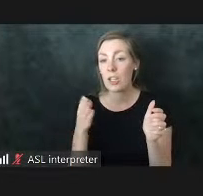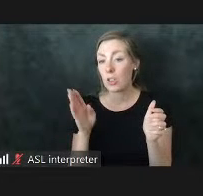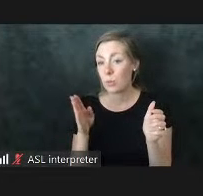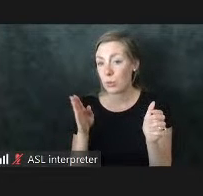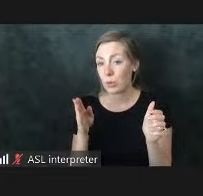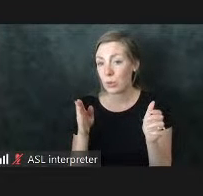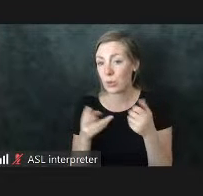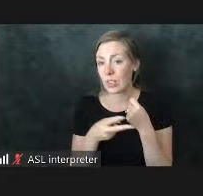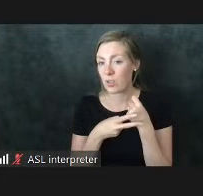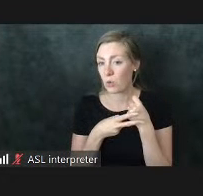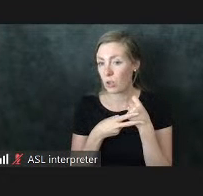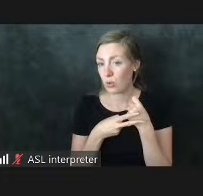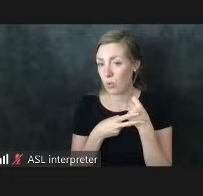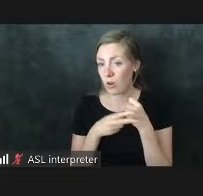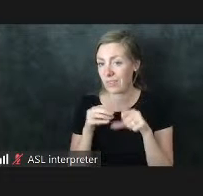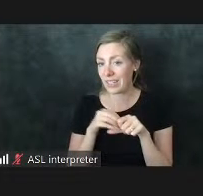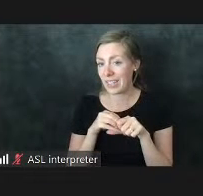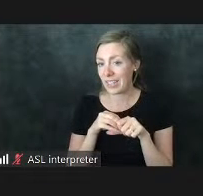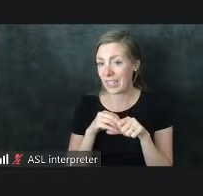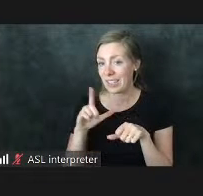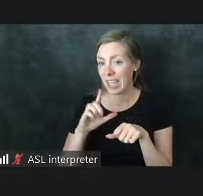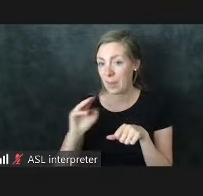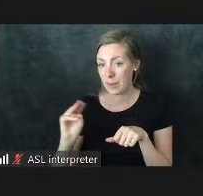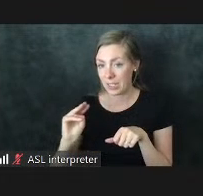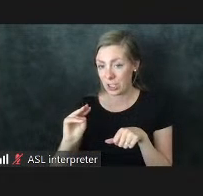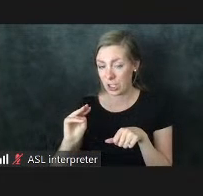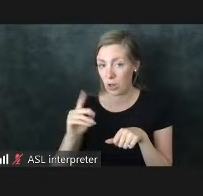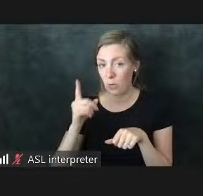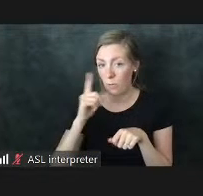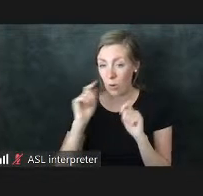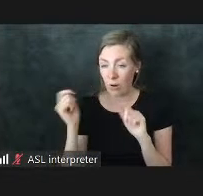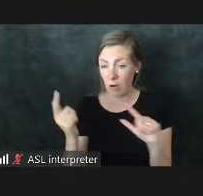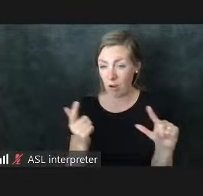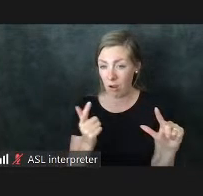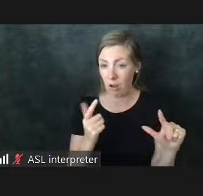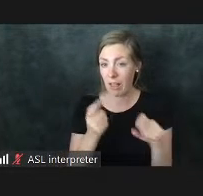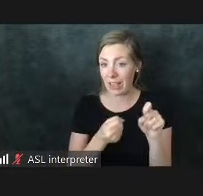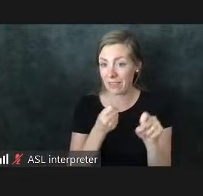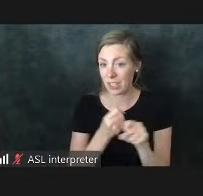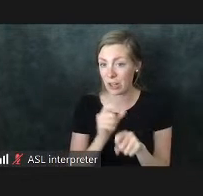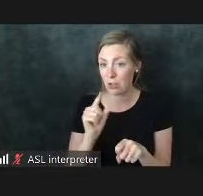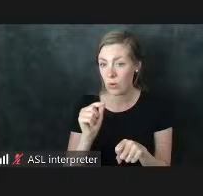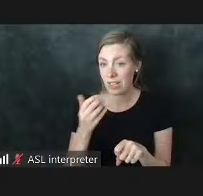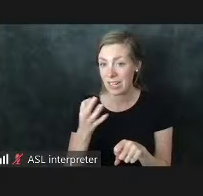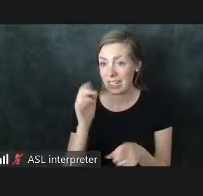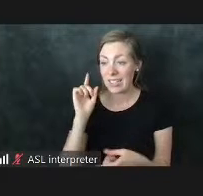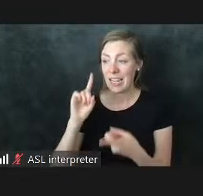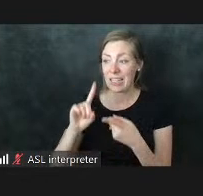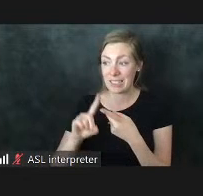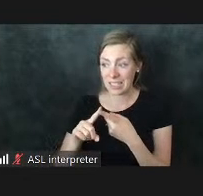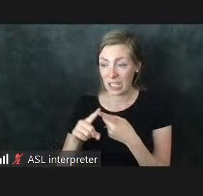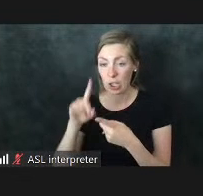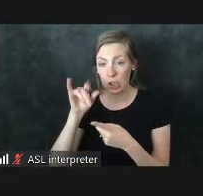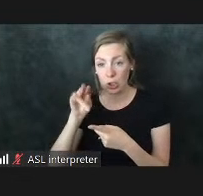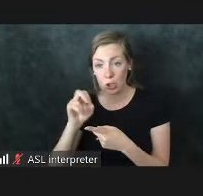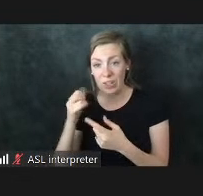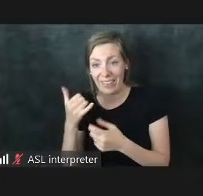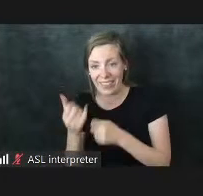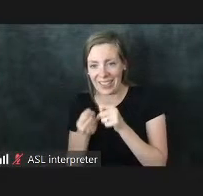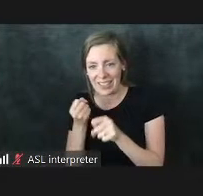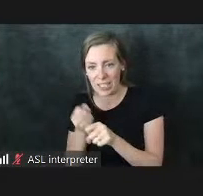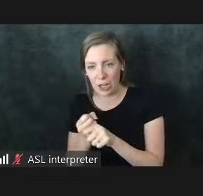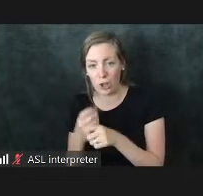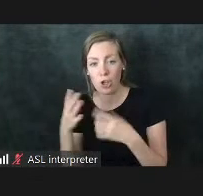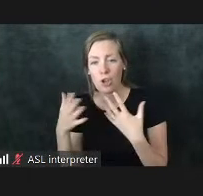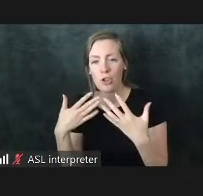storage in Mendocino Agua que está 2019 el agua this year, and the gray line above it is